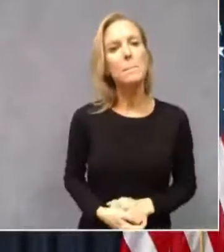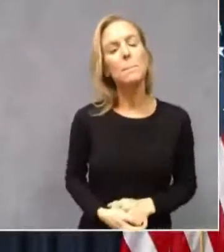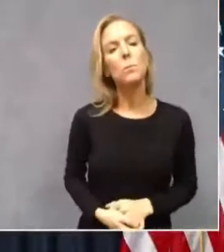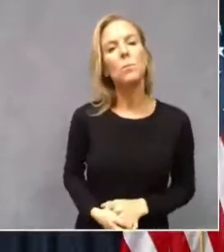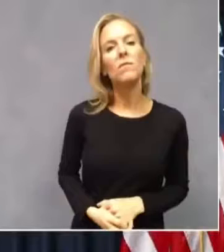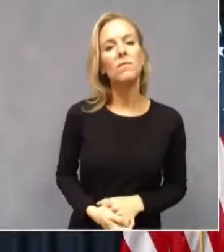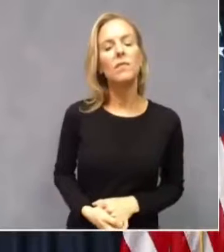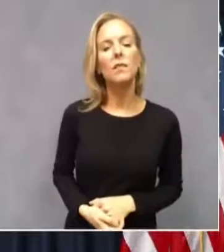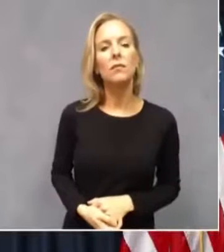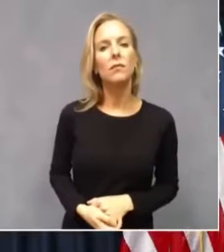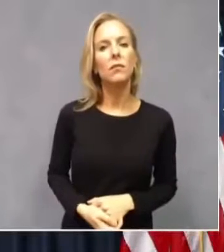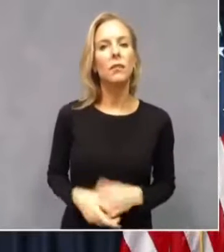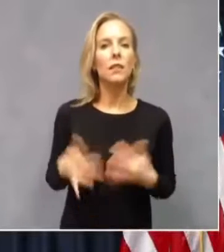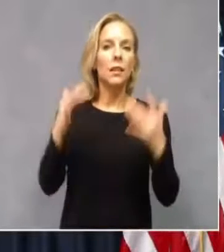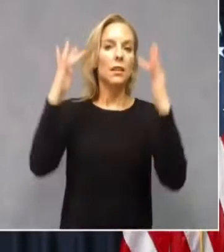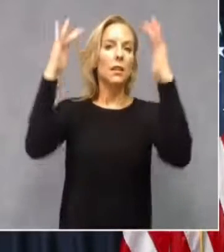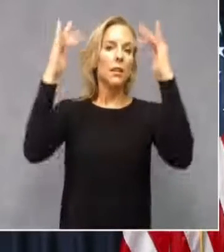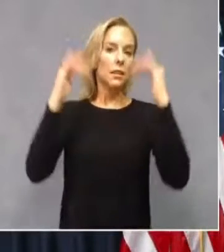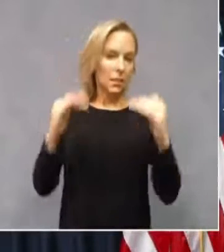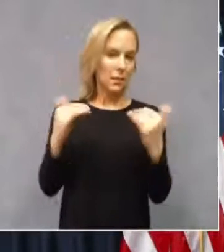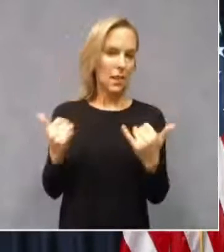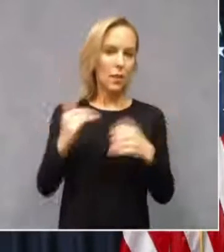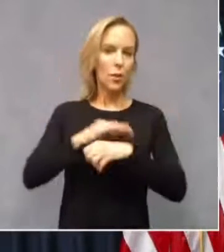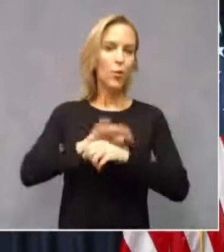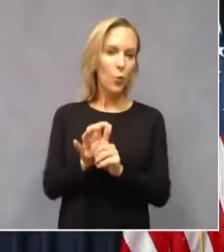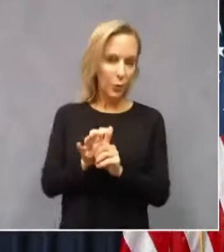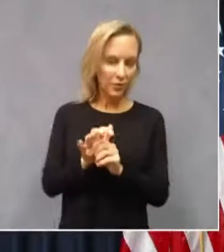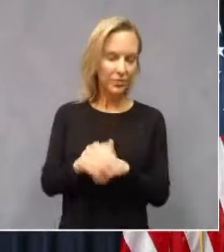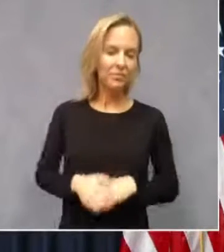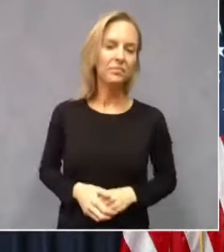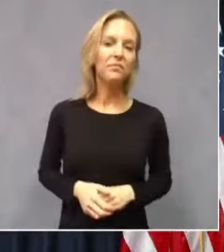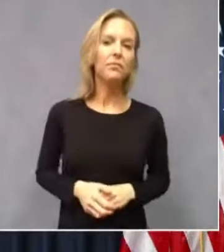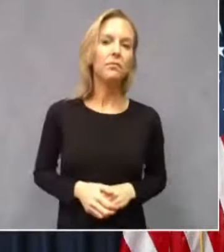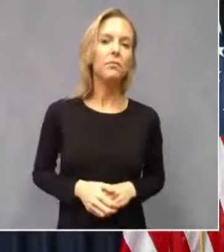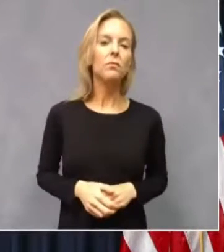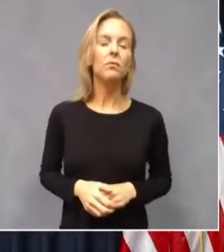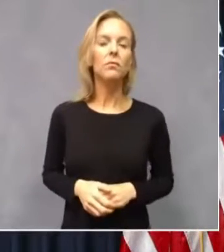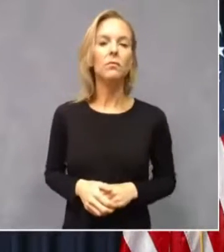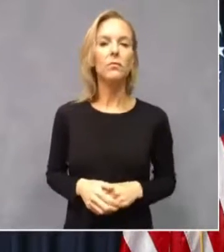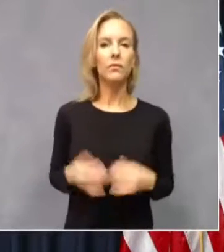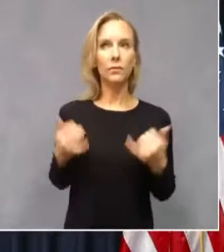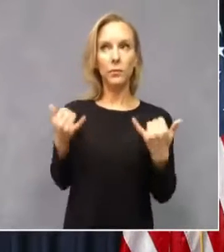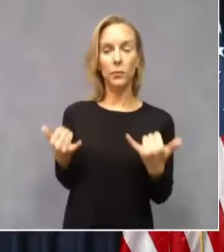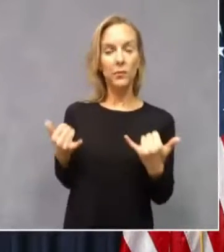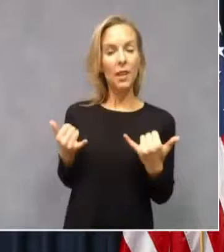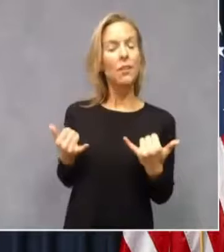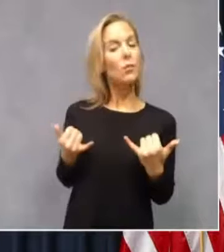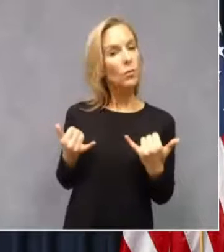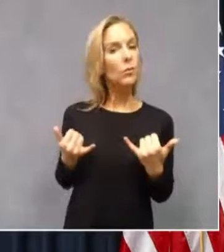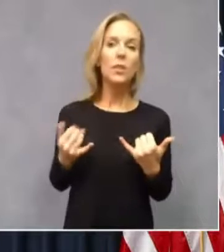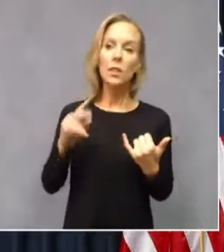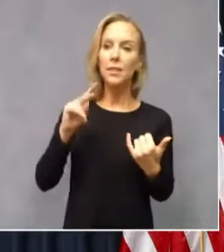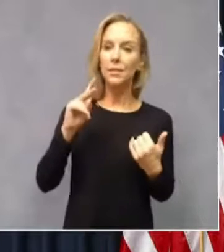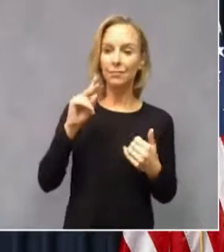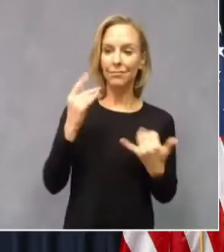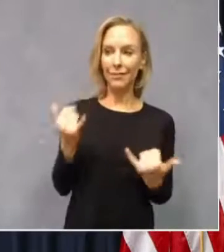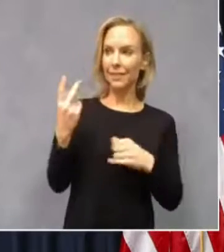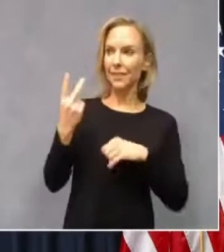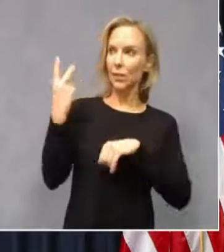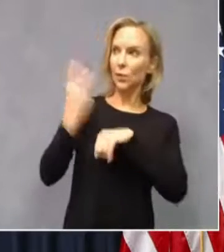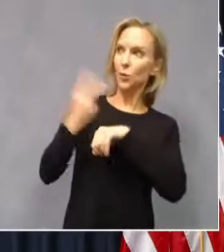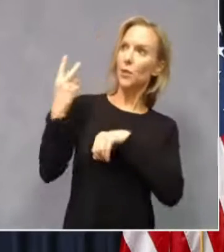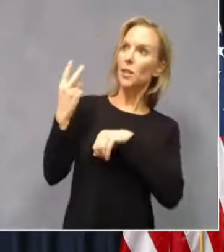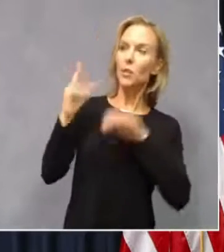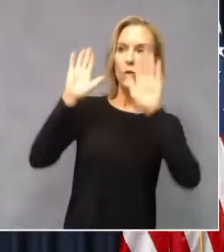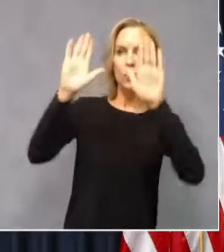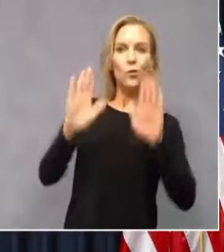Moving to COVID. Let's start with our second day of great news. And that's because this is our